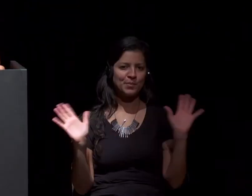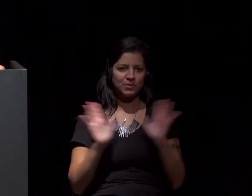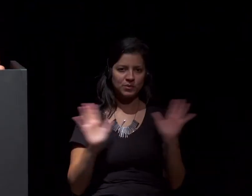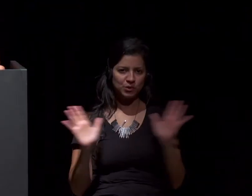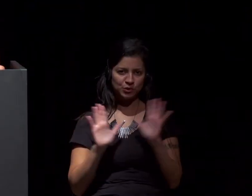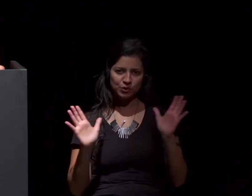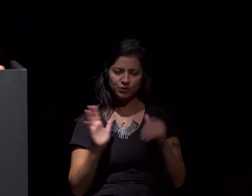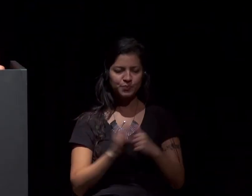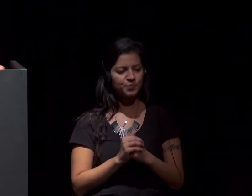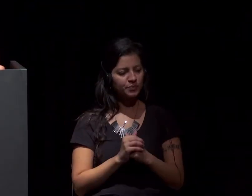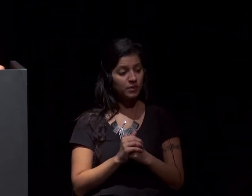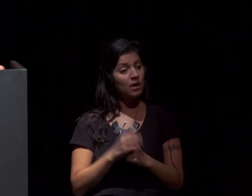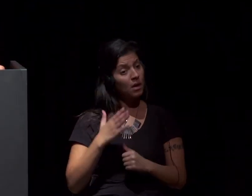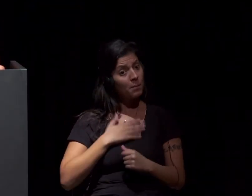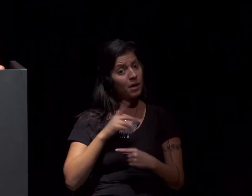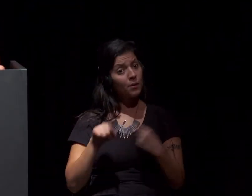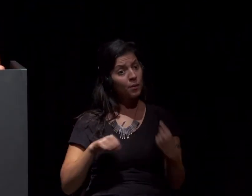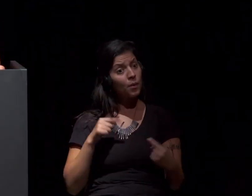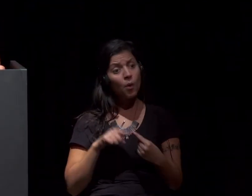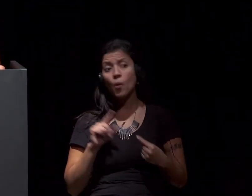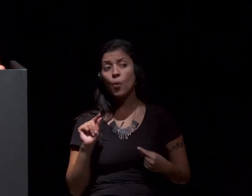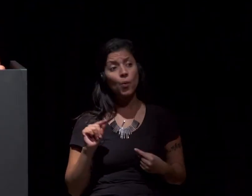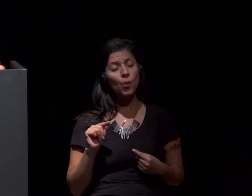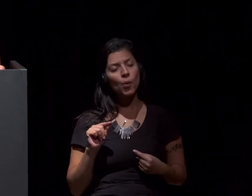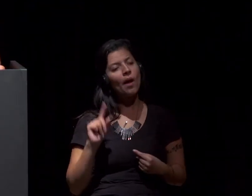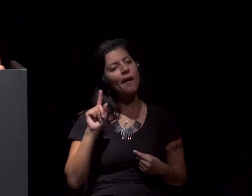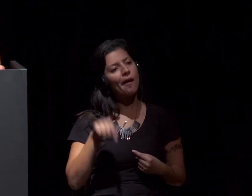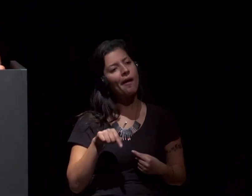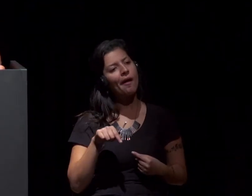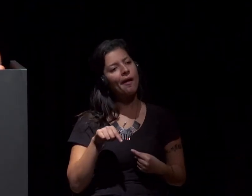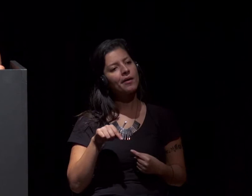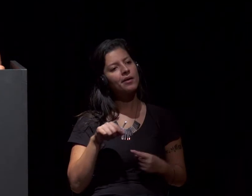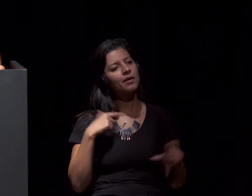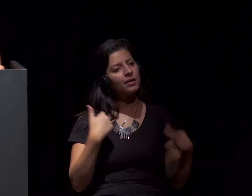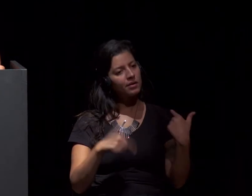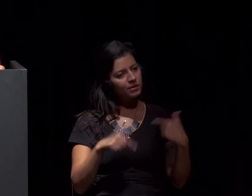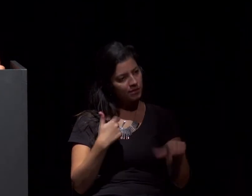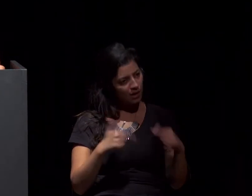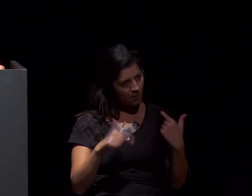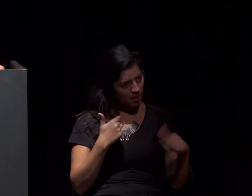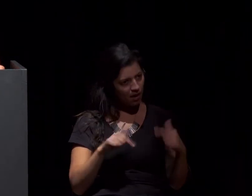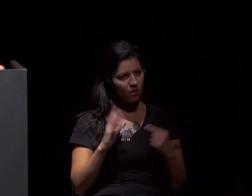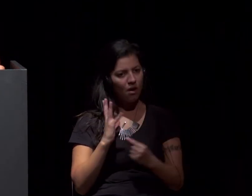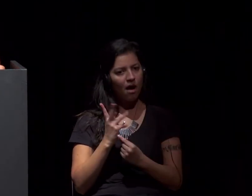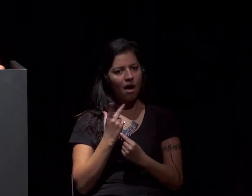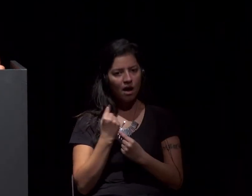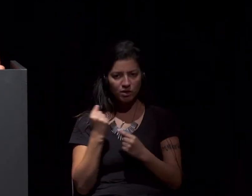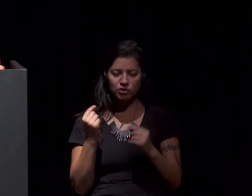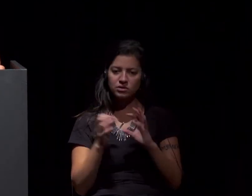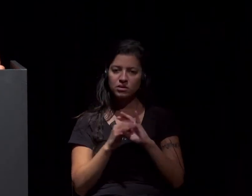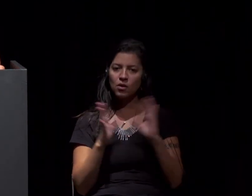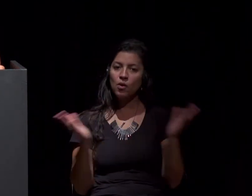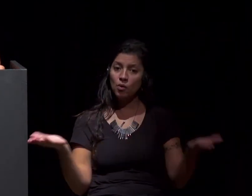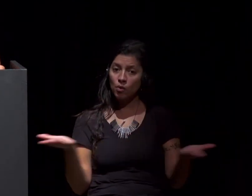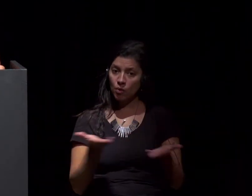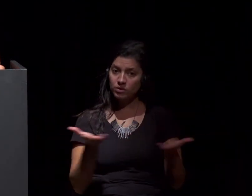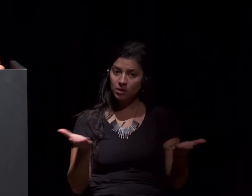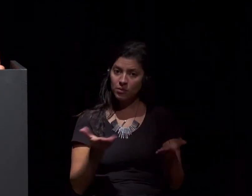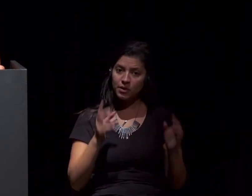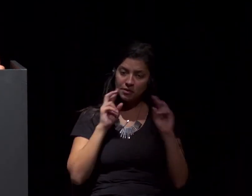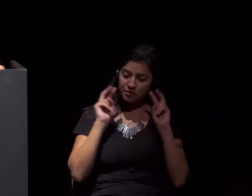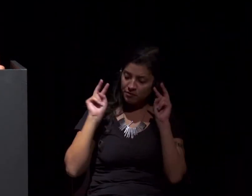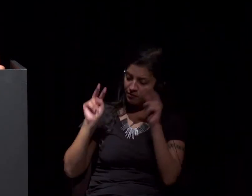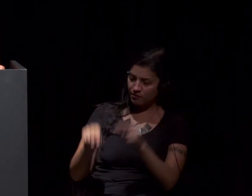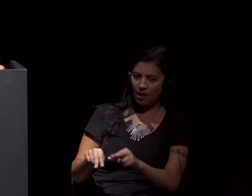to showcase the work of contemporary artists using the medium of Carnival or